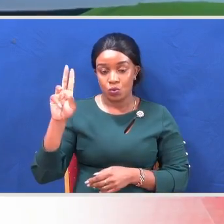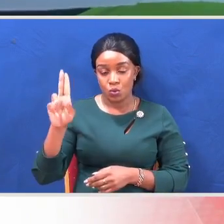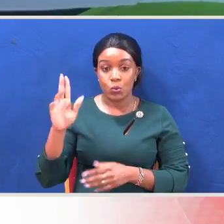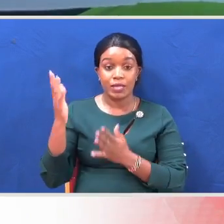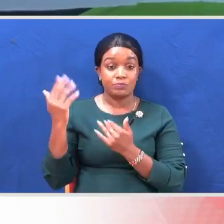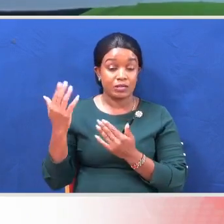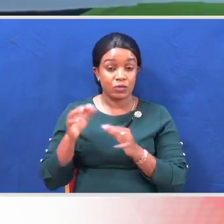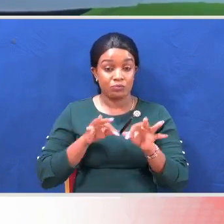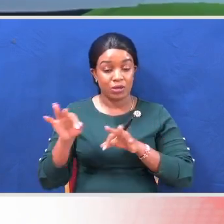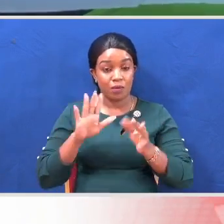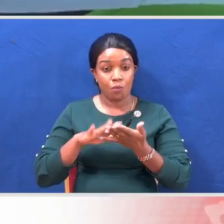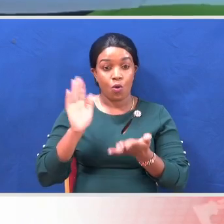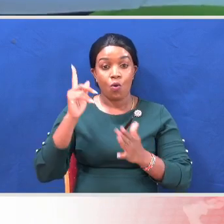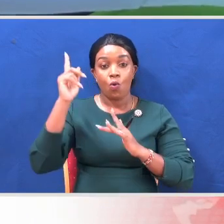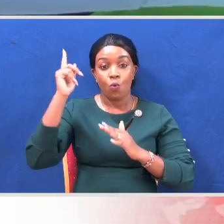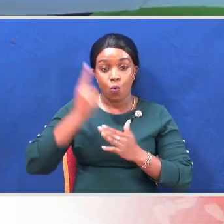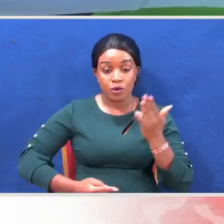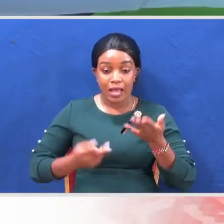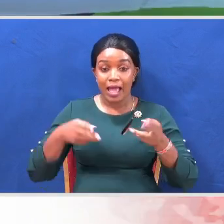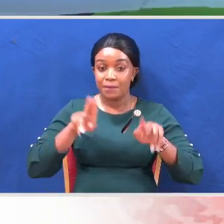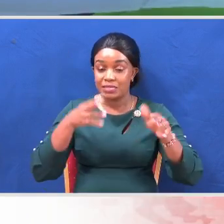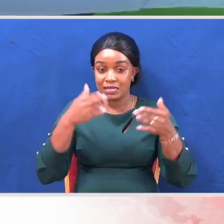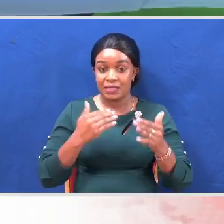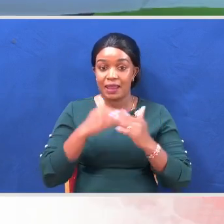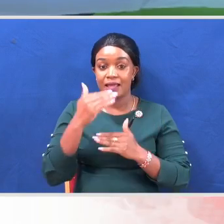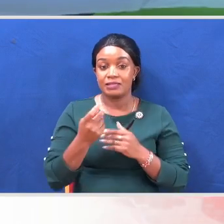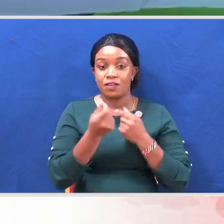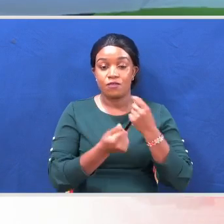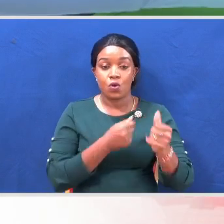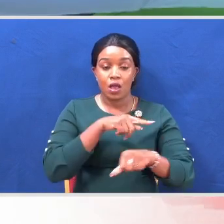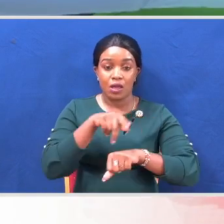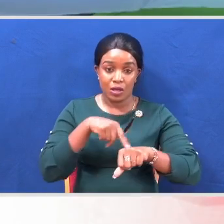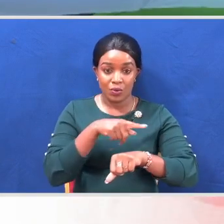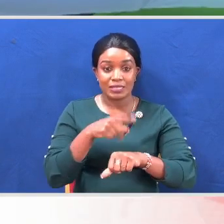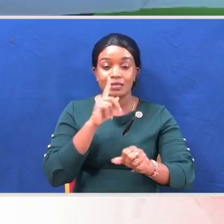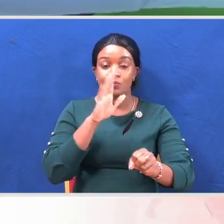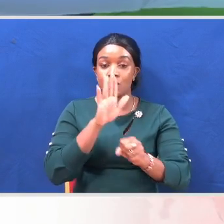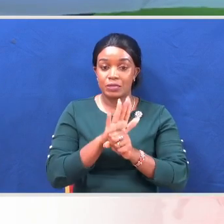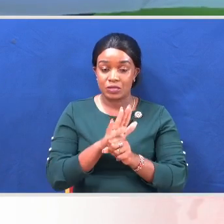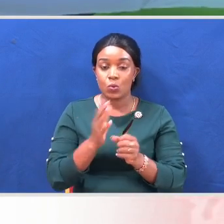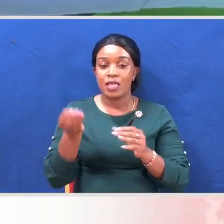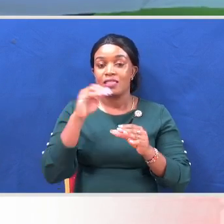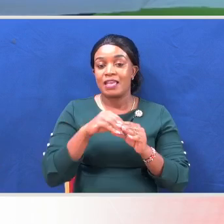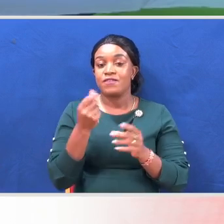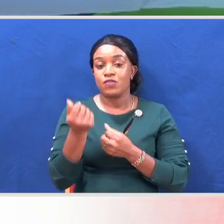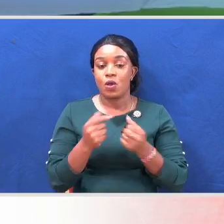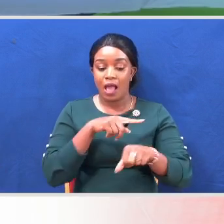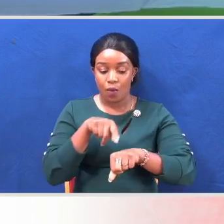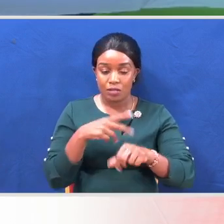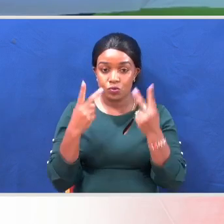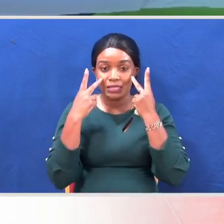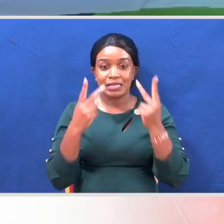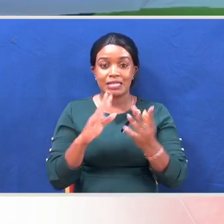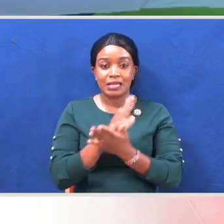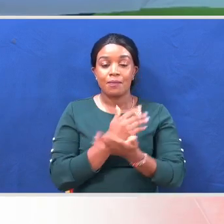happens here in the next few hours. He has given us a guarantee that within a couple of hours, yes, we are going to see some